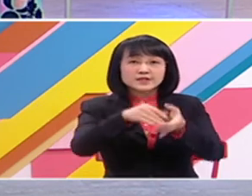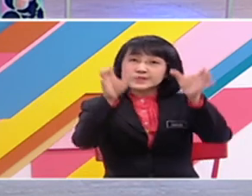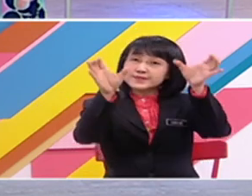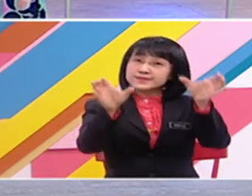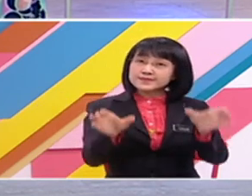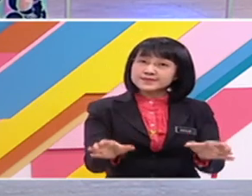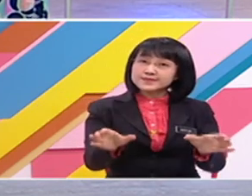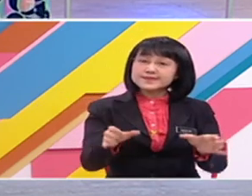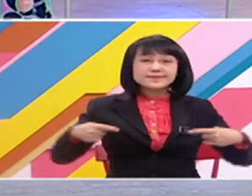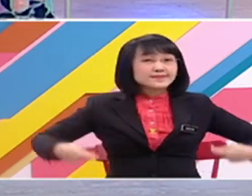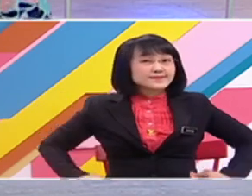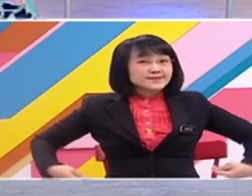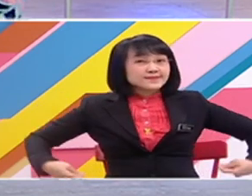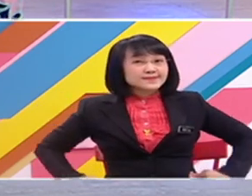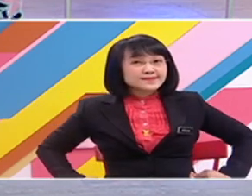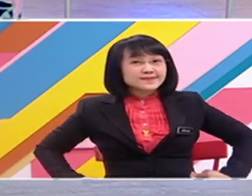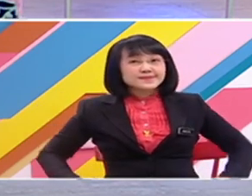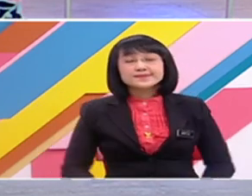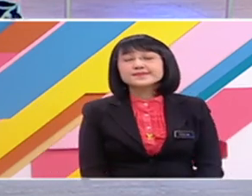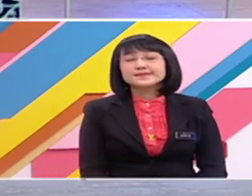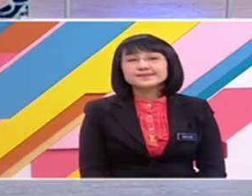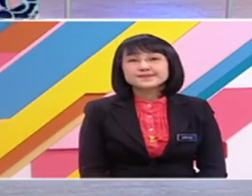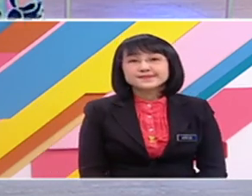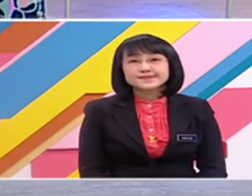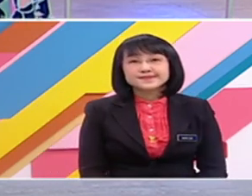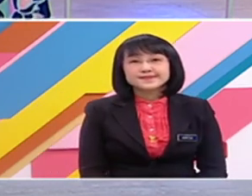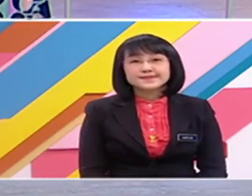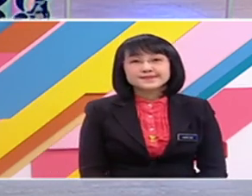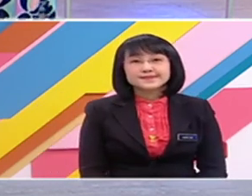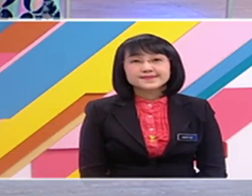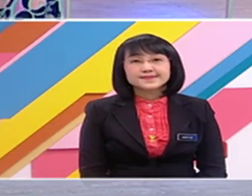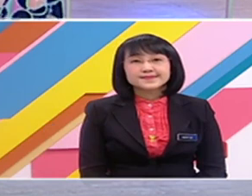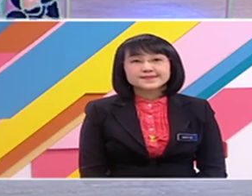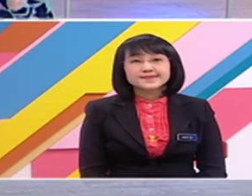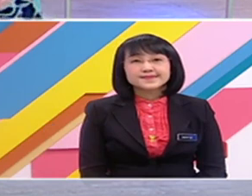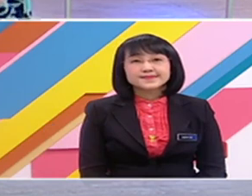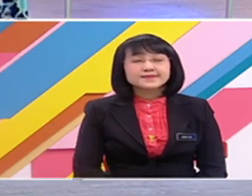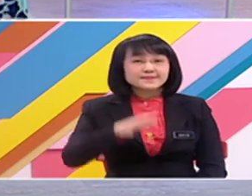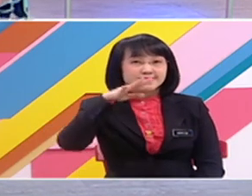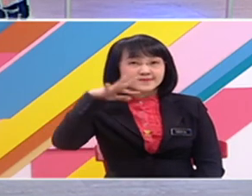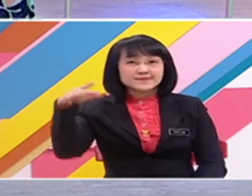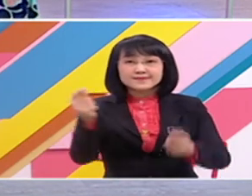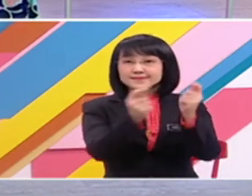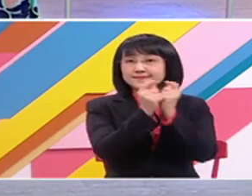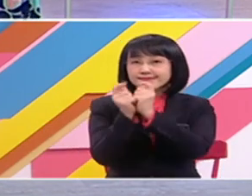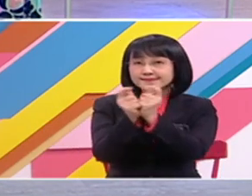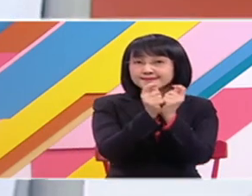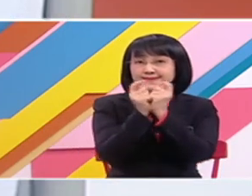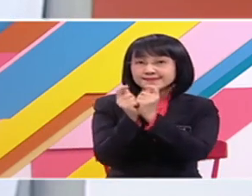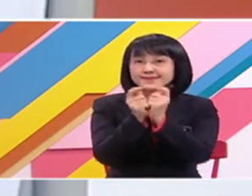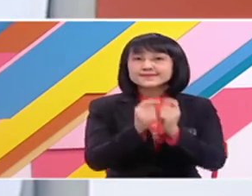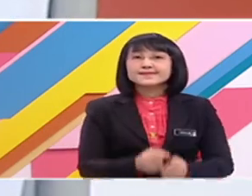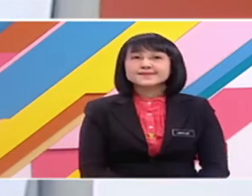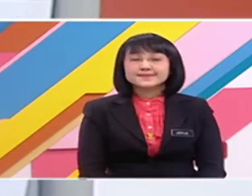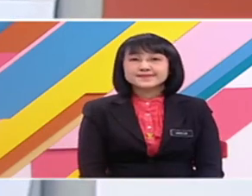it looks a bit difficult. Yes. Difficult, yeah. All right. Okay, let's spell together. Okay, let's do it.